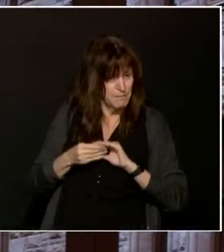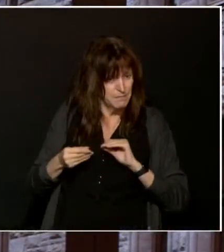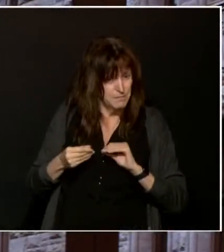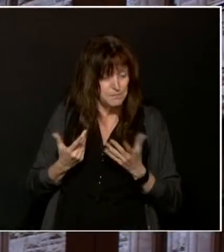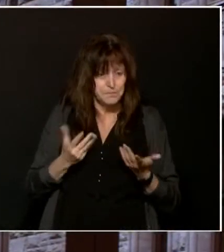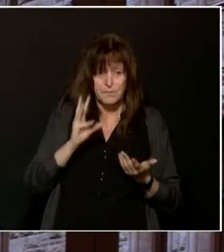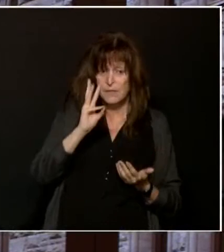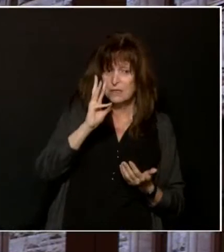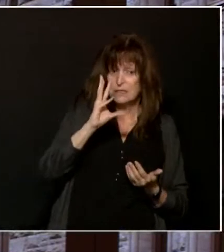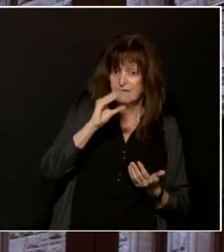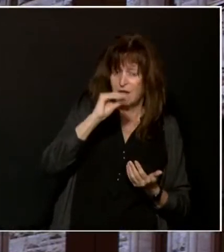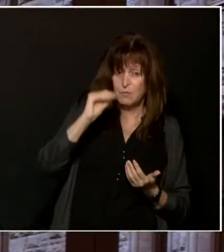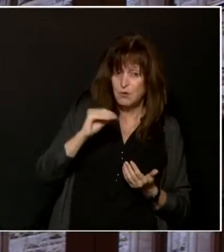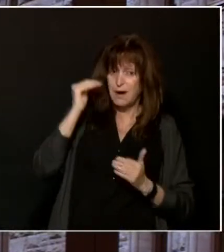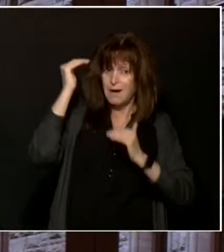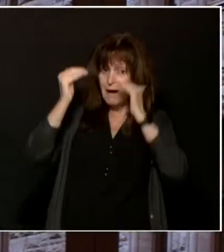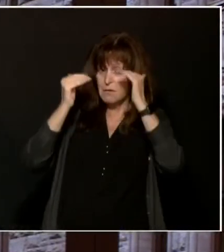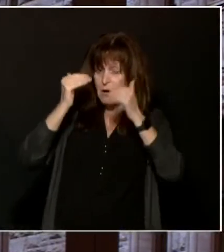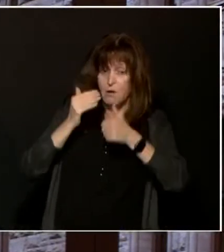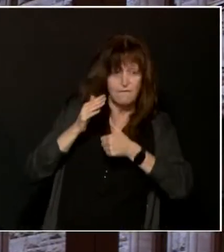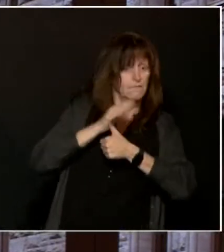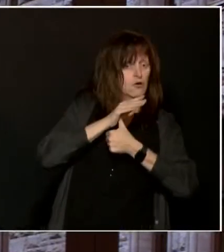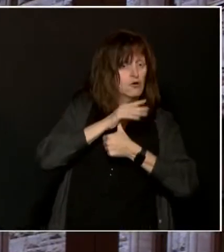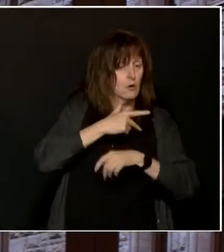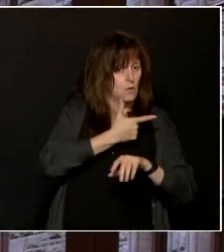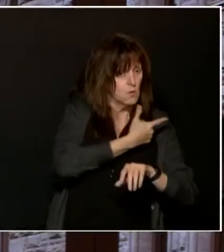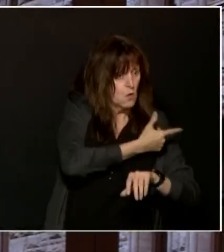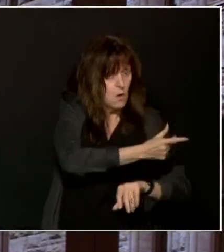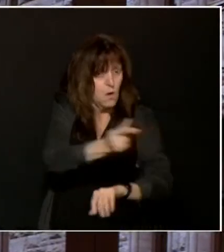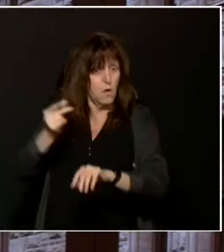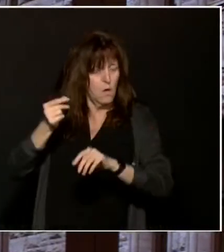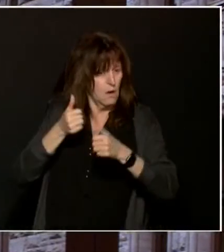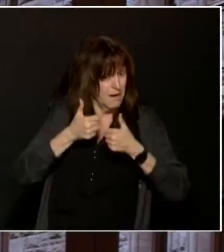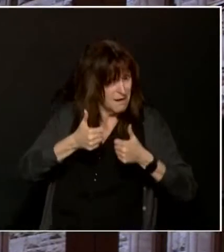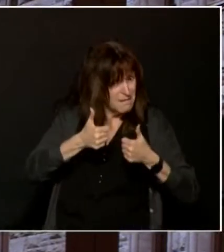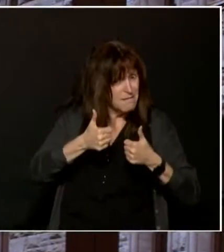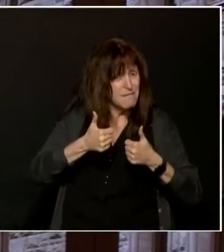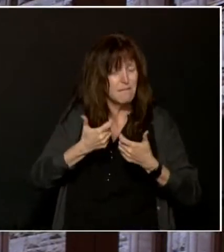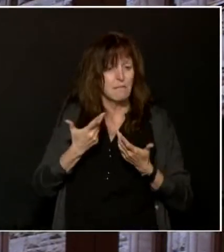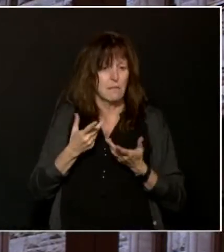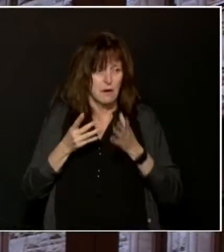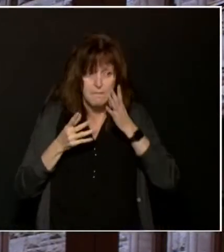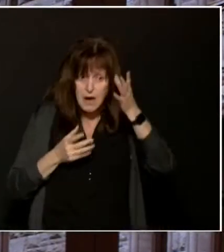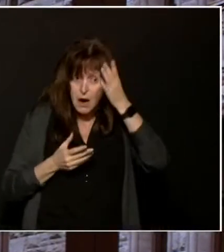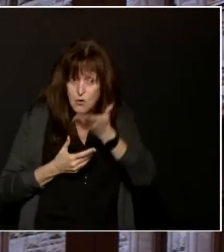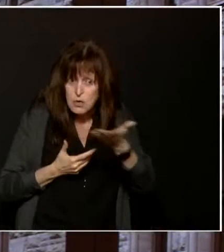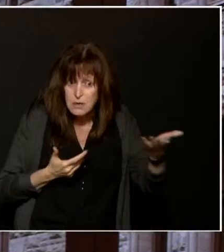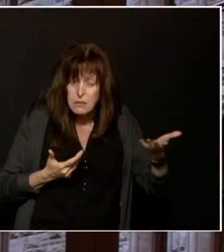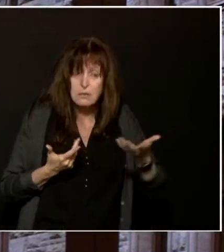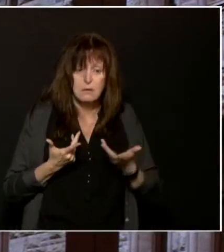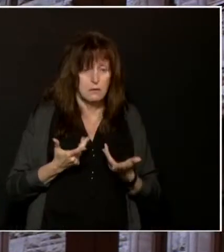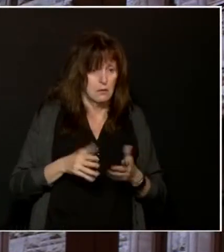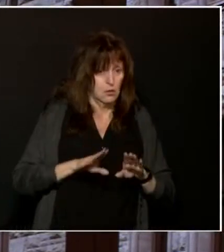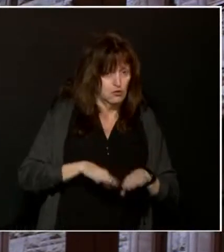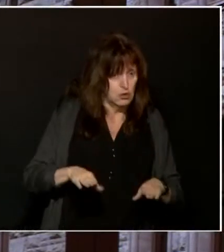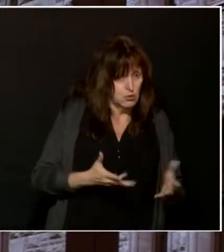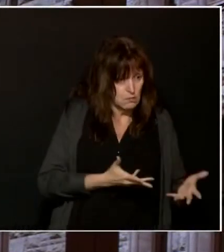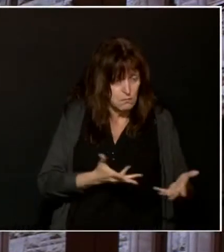adult population have been vaccinated. Many of those are parents of children going to school,